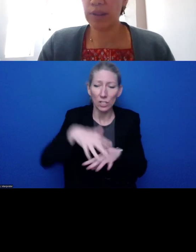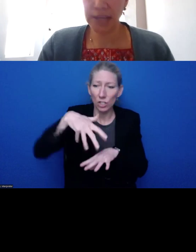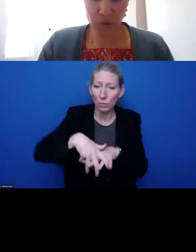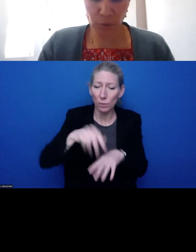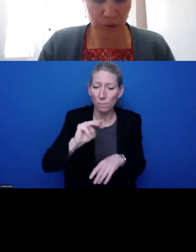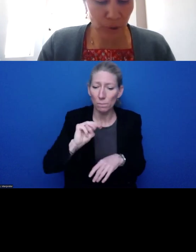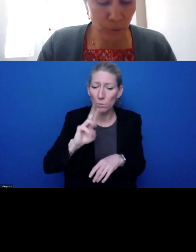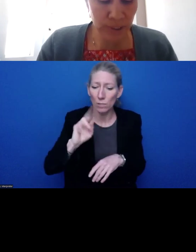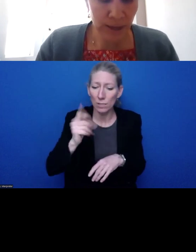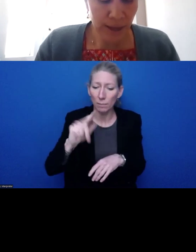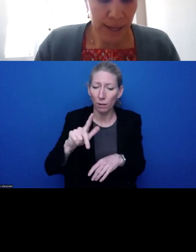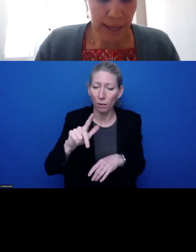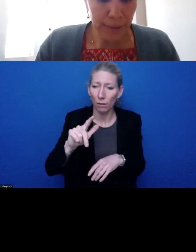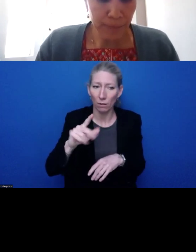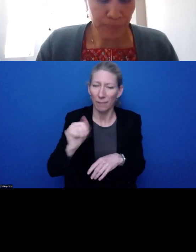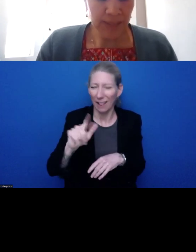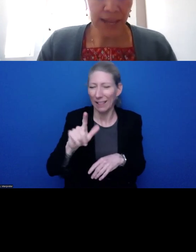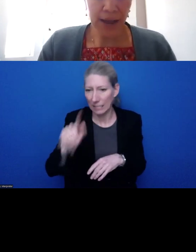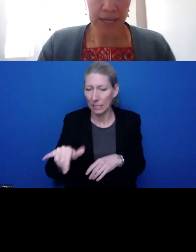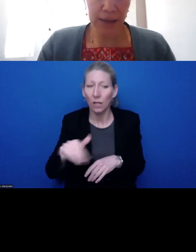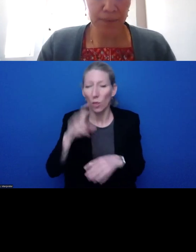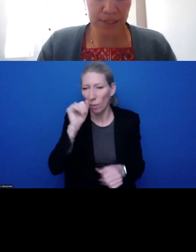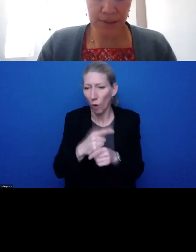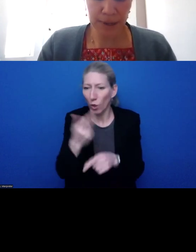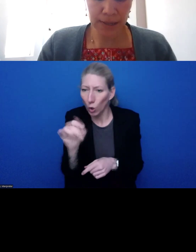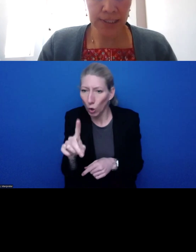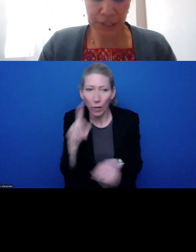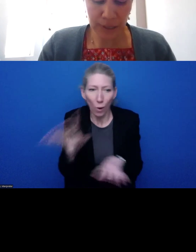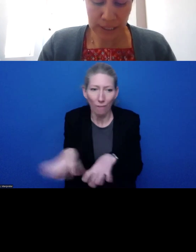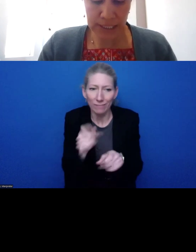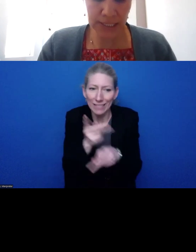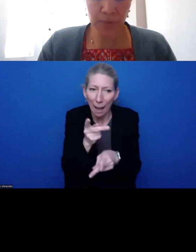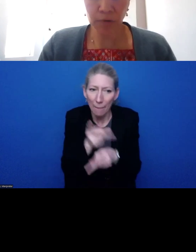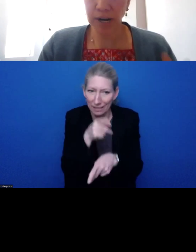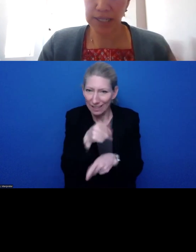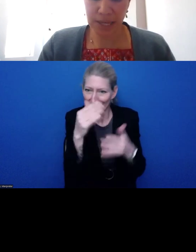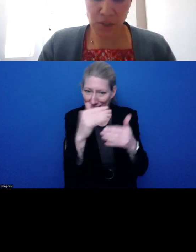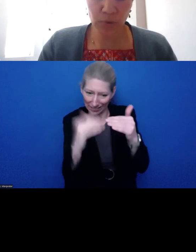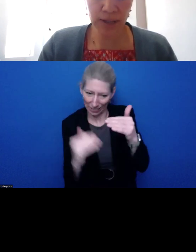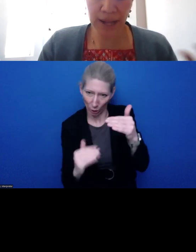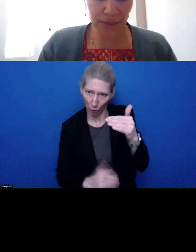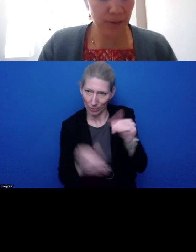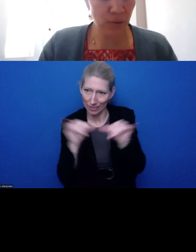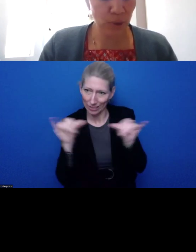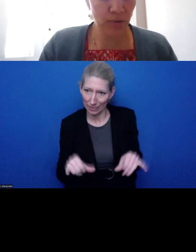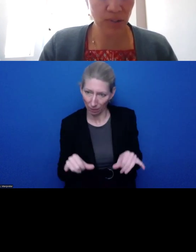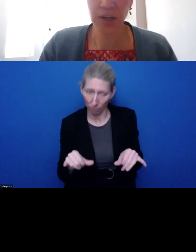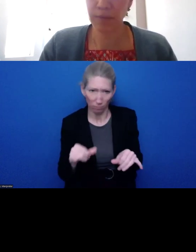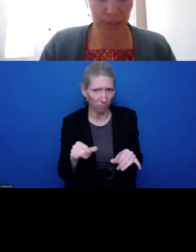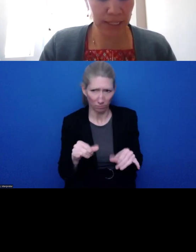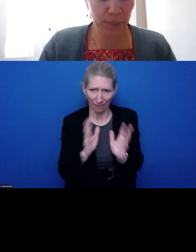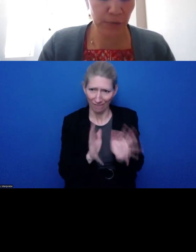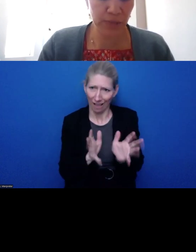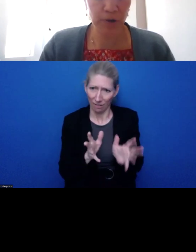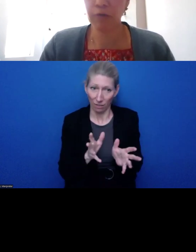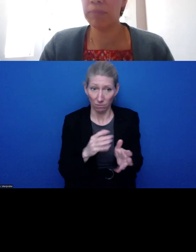and cofradías or brotherhoods that have kept this tiered system of organization with elders with